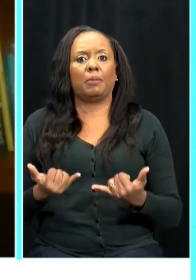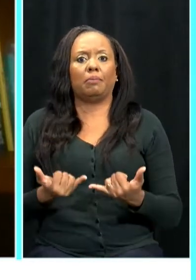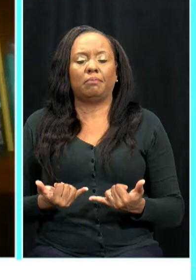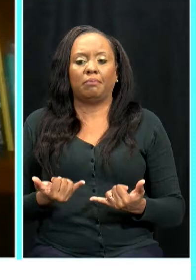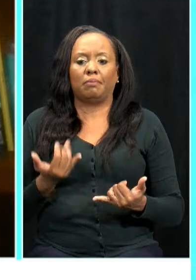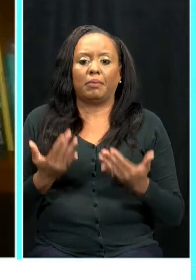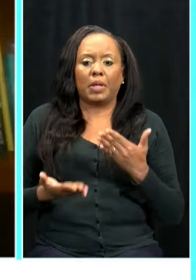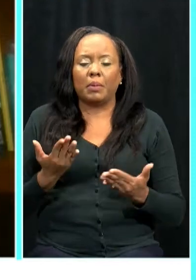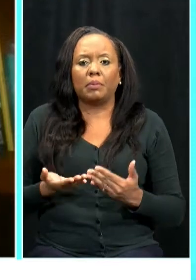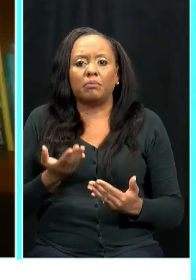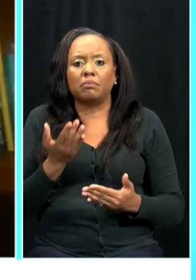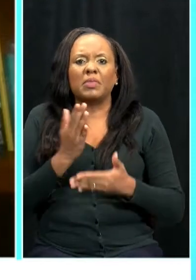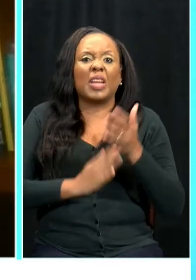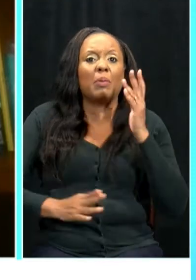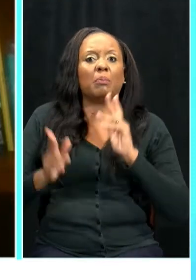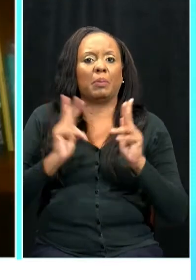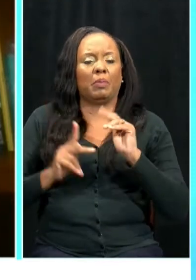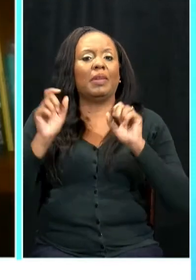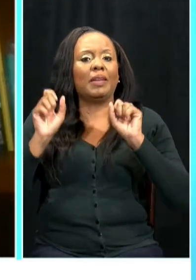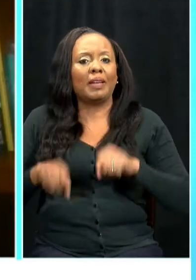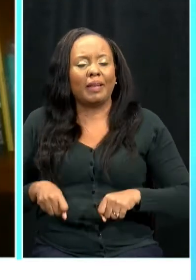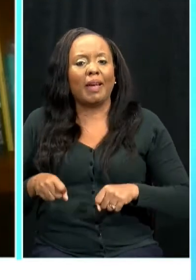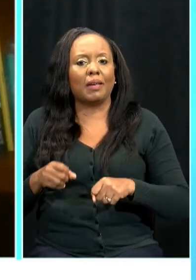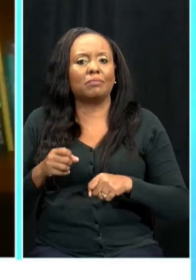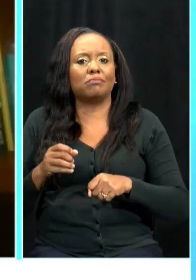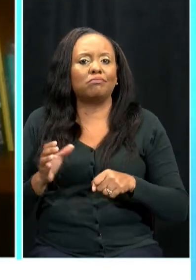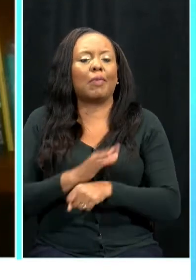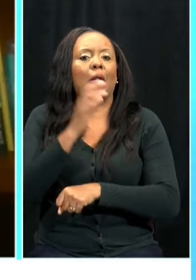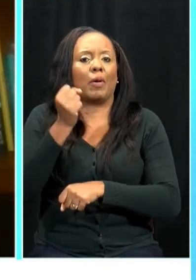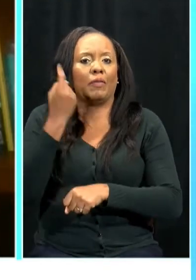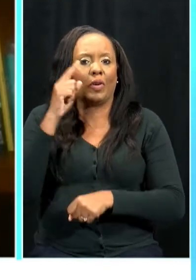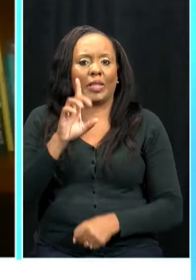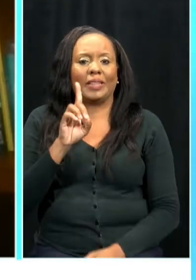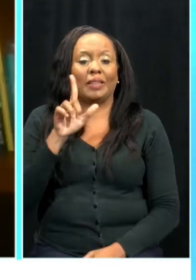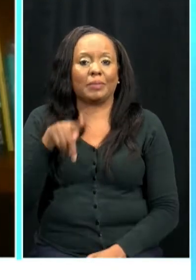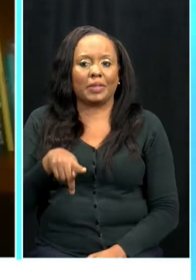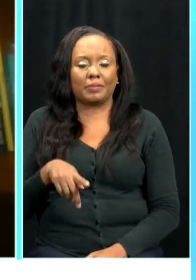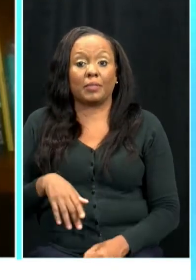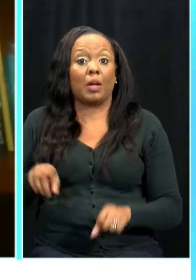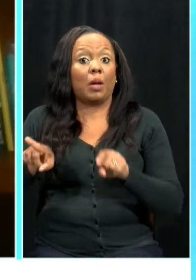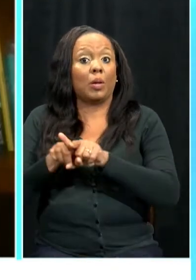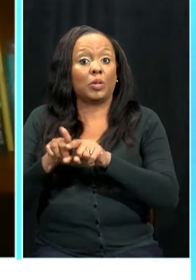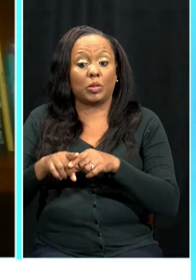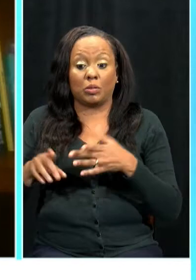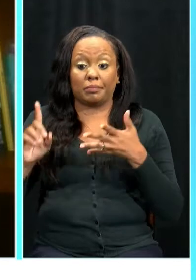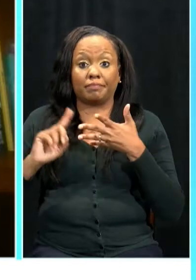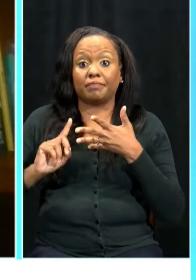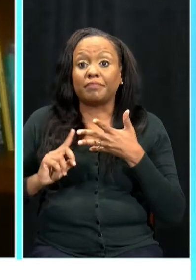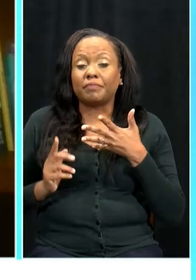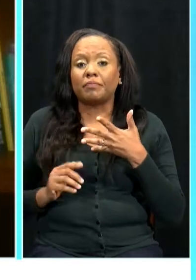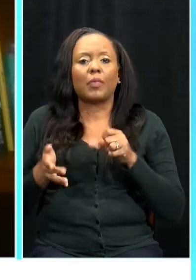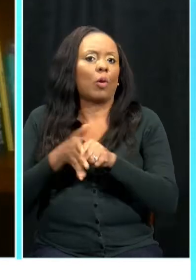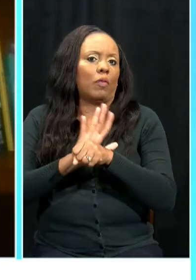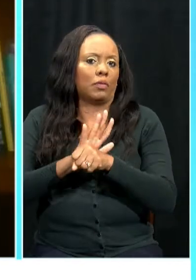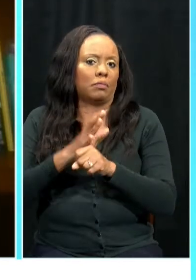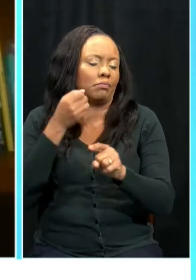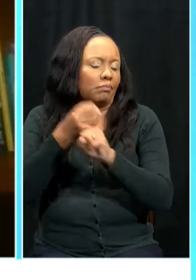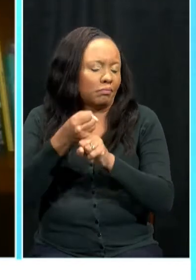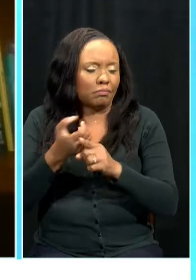as perhaps a third factor, which may suggest that we may have some